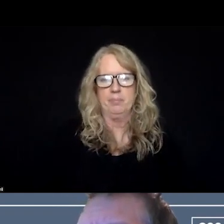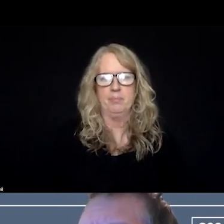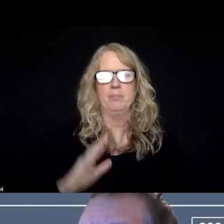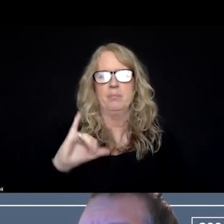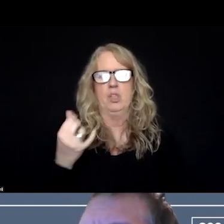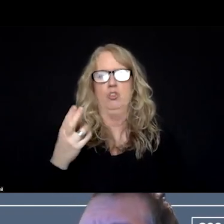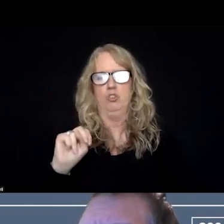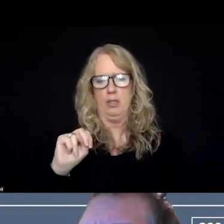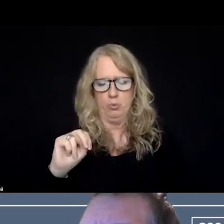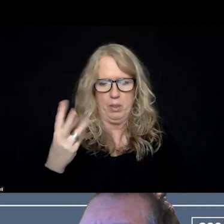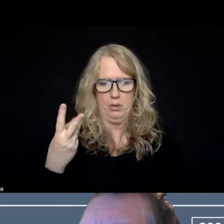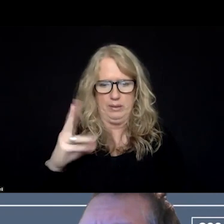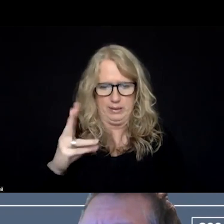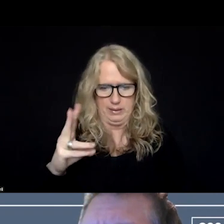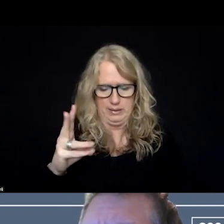January 16th,